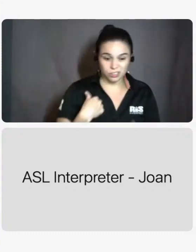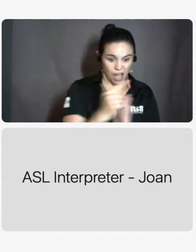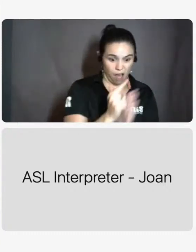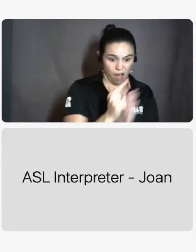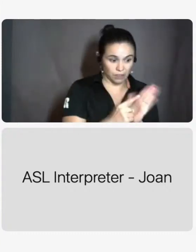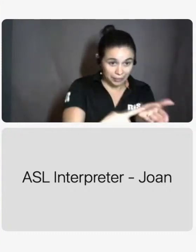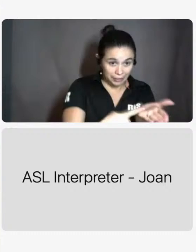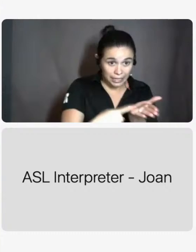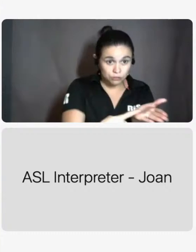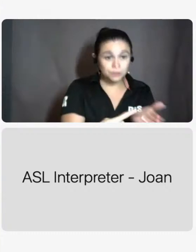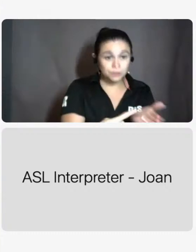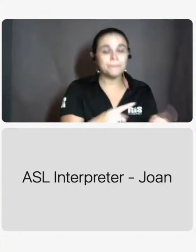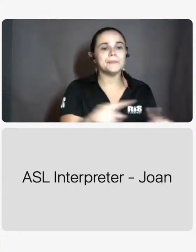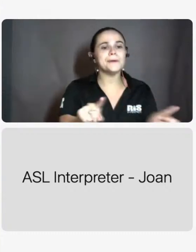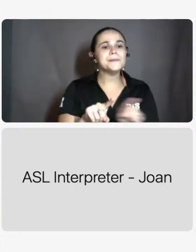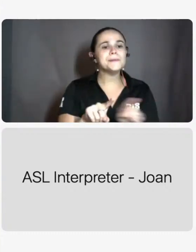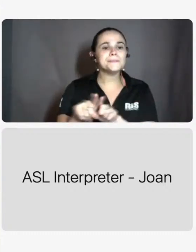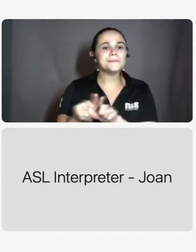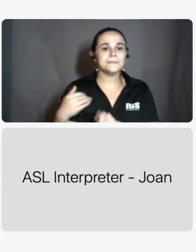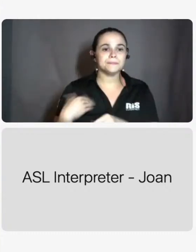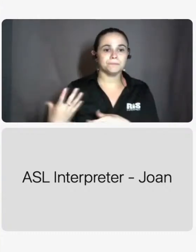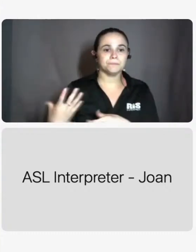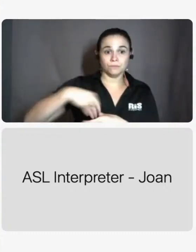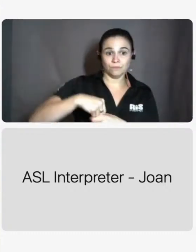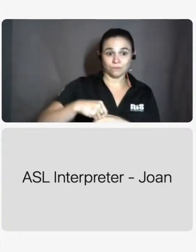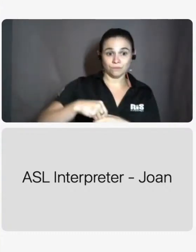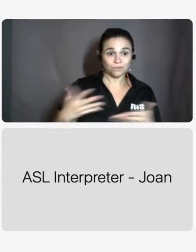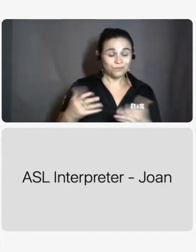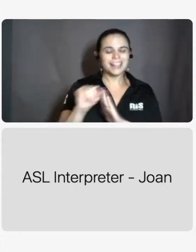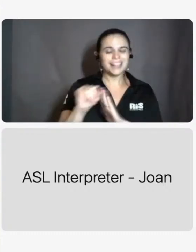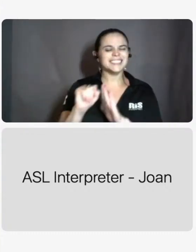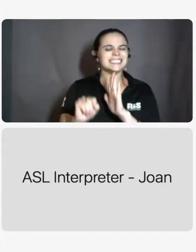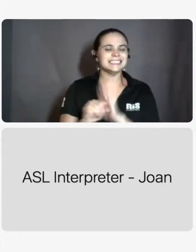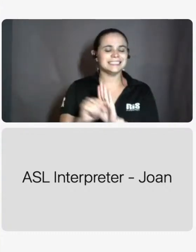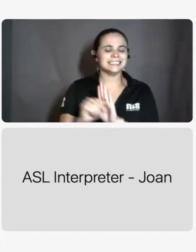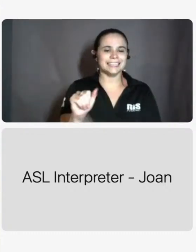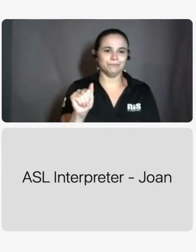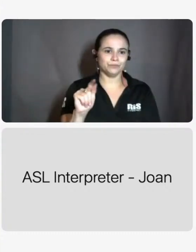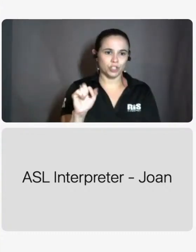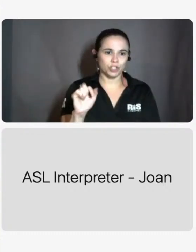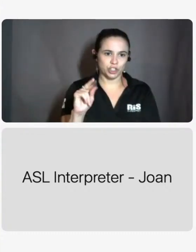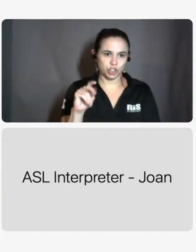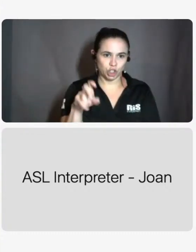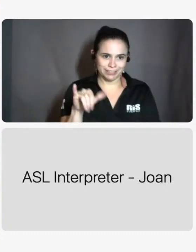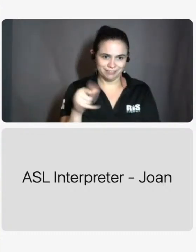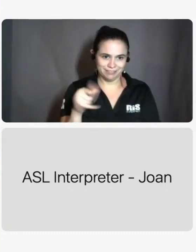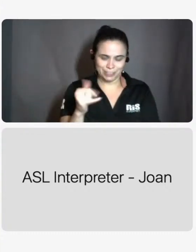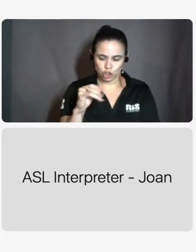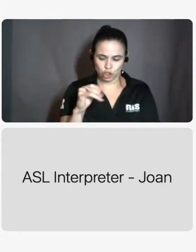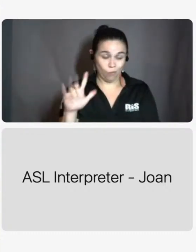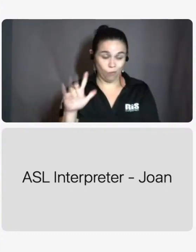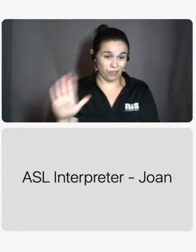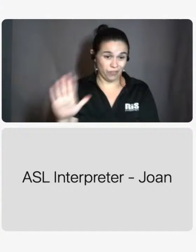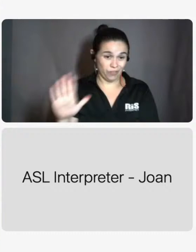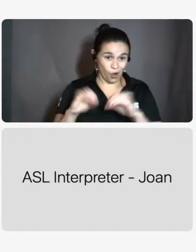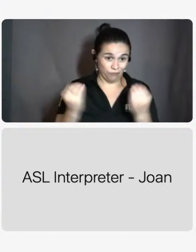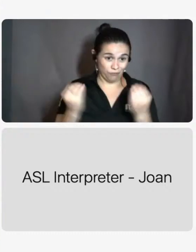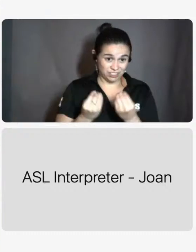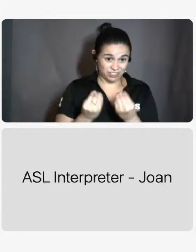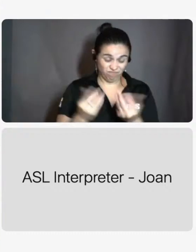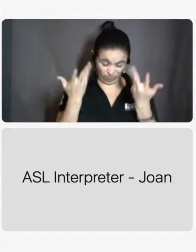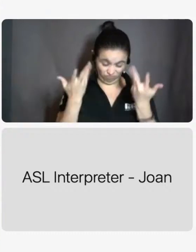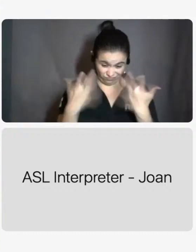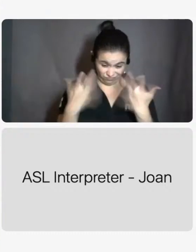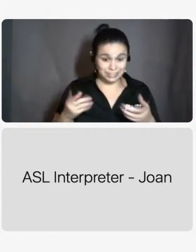the state attorney general's office. And what they ended up with at the end of the day was some community benefits, and for